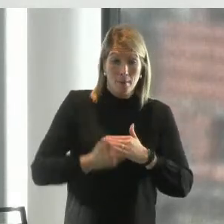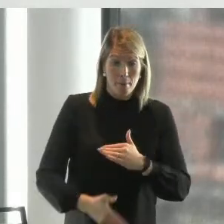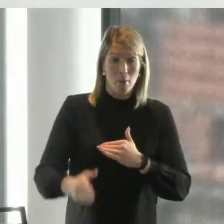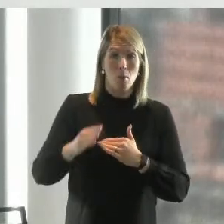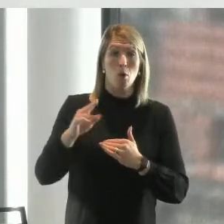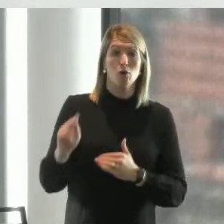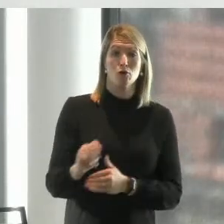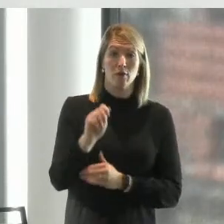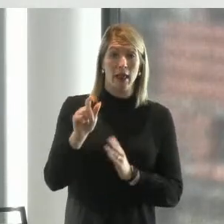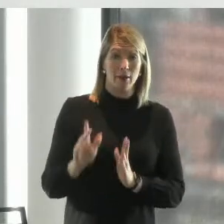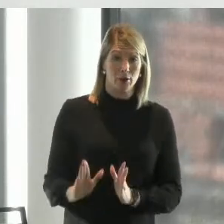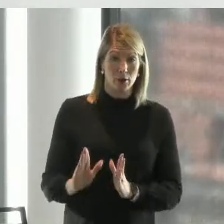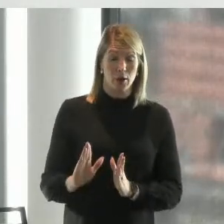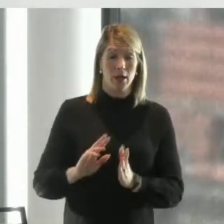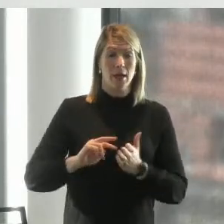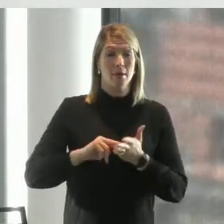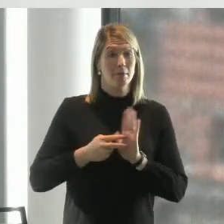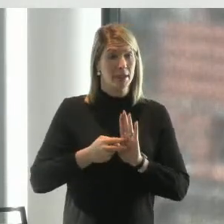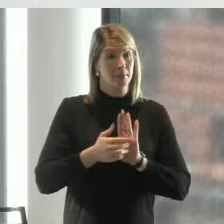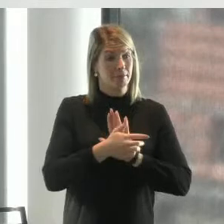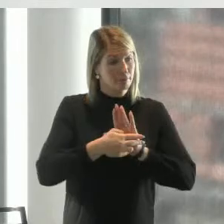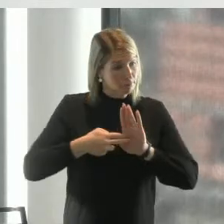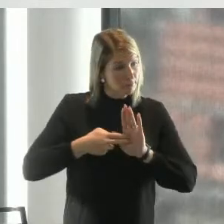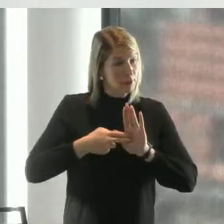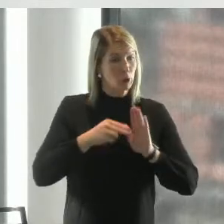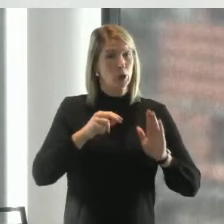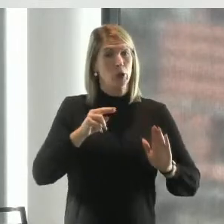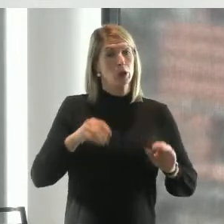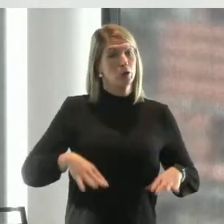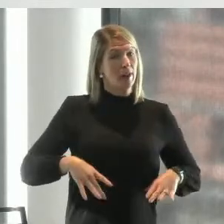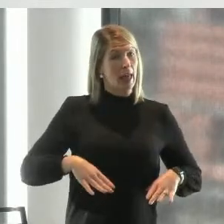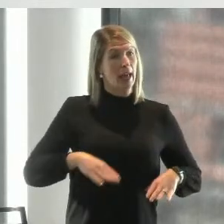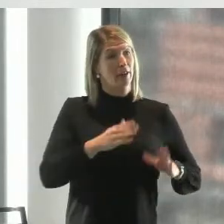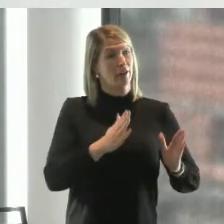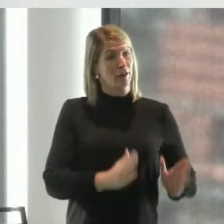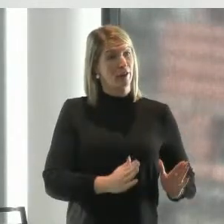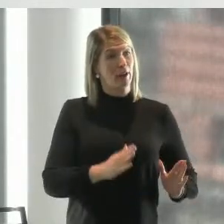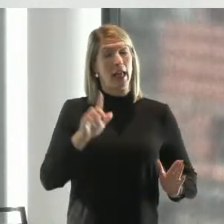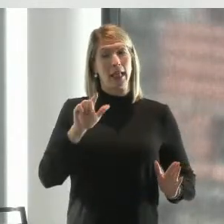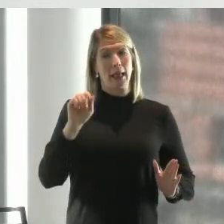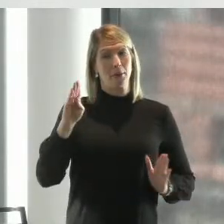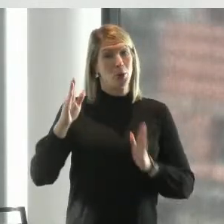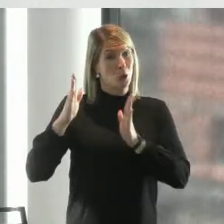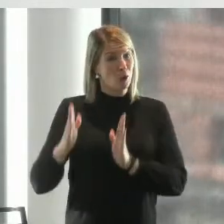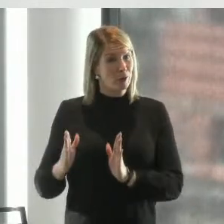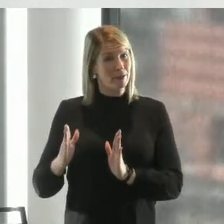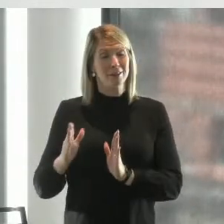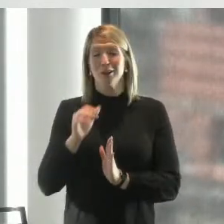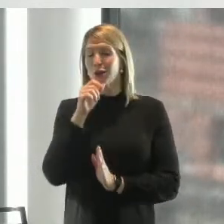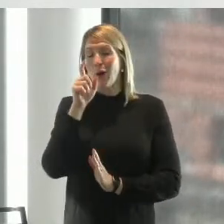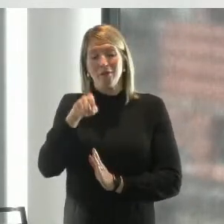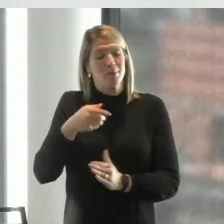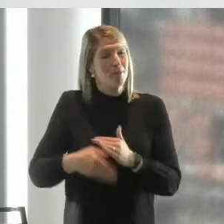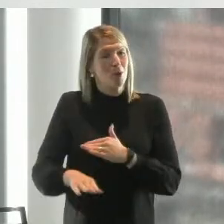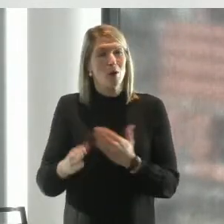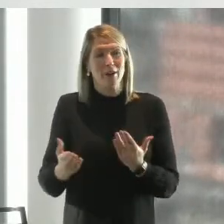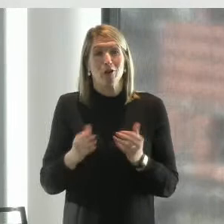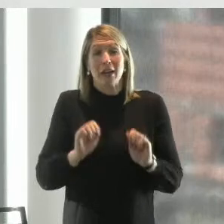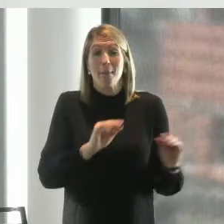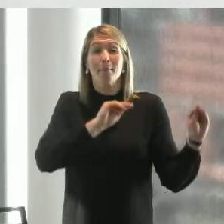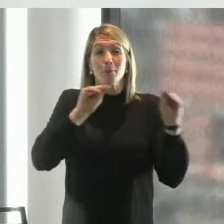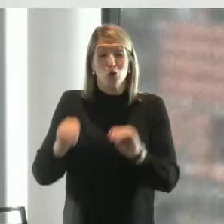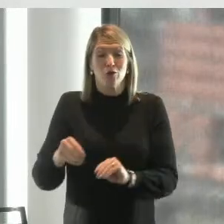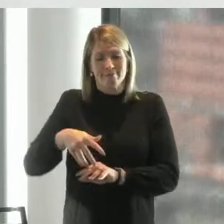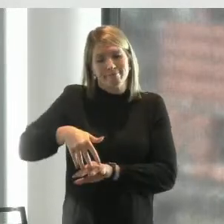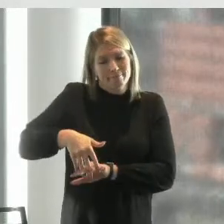true Newfoundlander and Labradorian. Newcomers enrich our entrepreneurial culture, and the skills and work experiences they